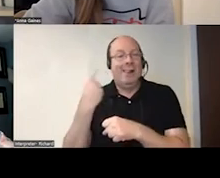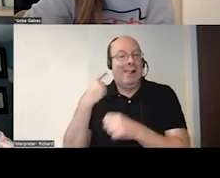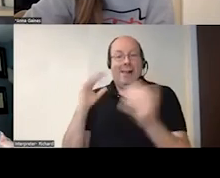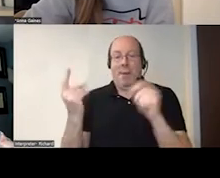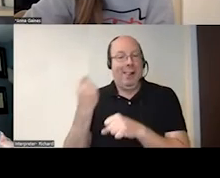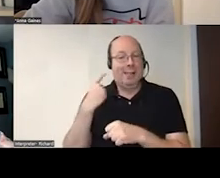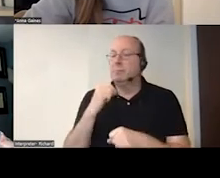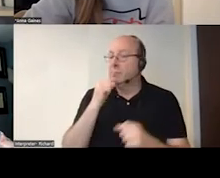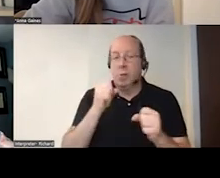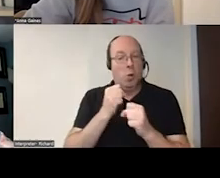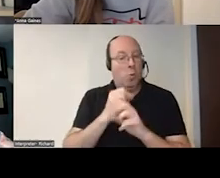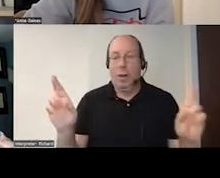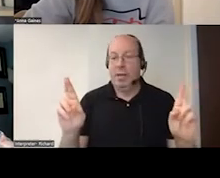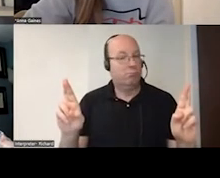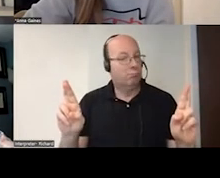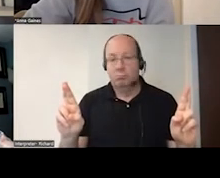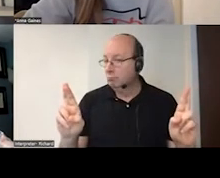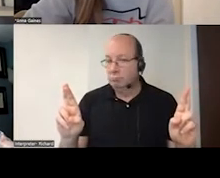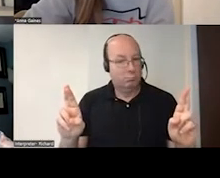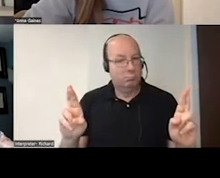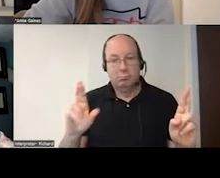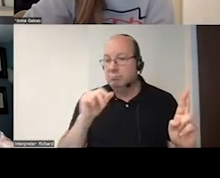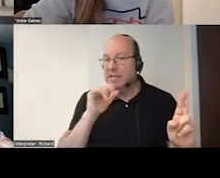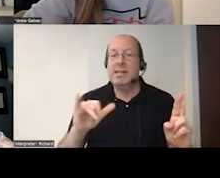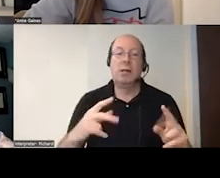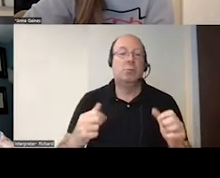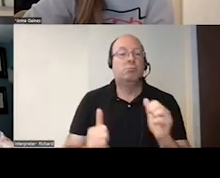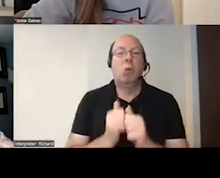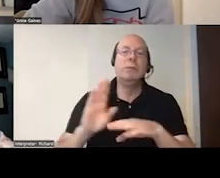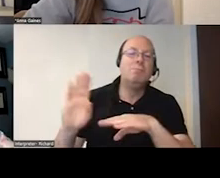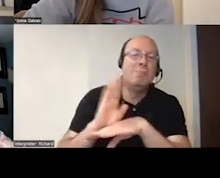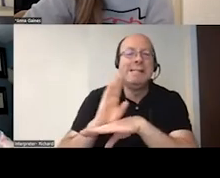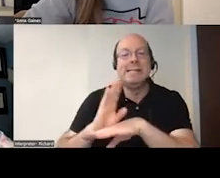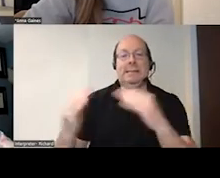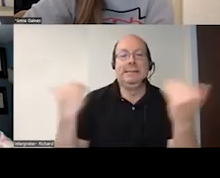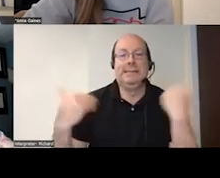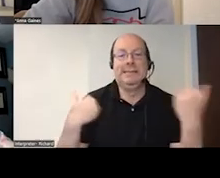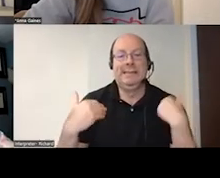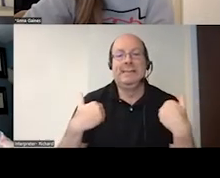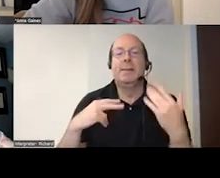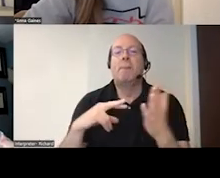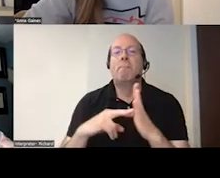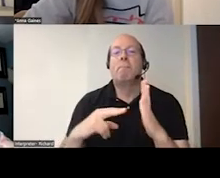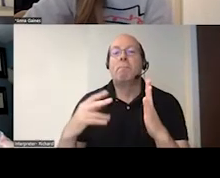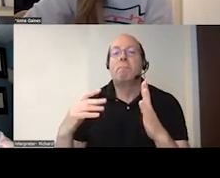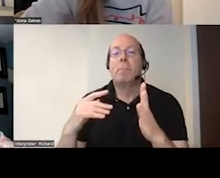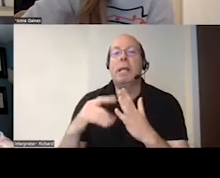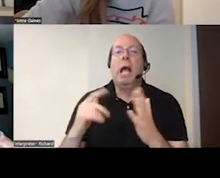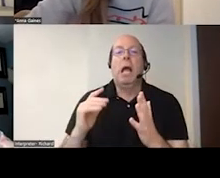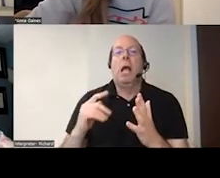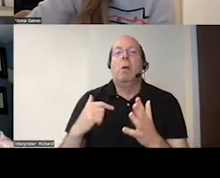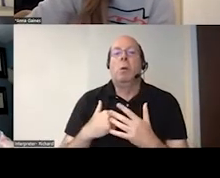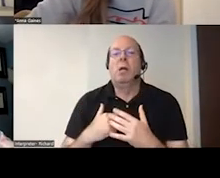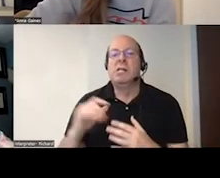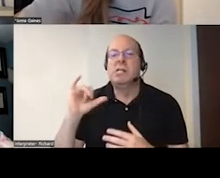we were not prepared for one of the biggest periods of the year for retail, and so we missed out on a lot, I think, and so